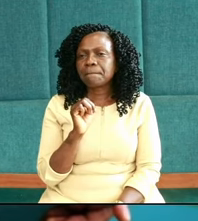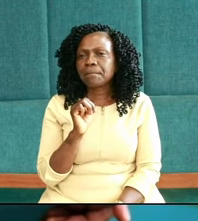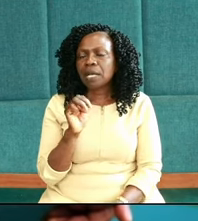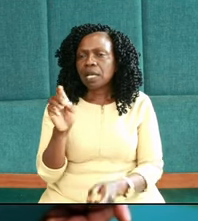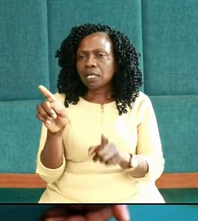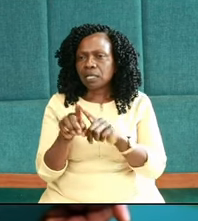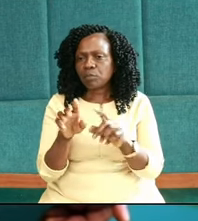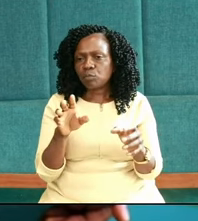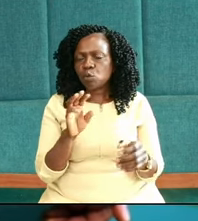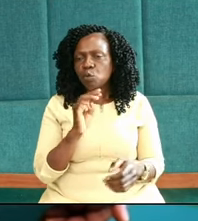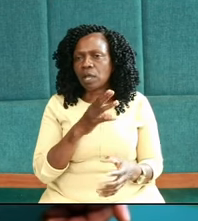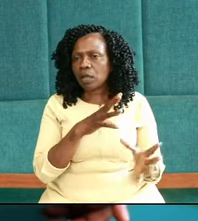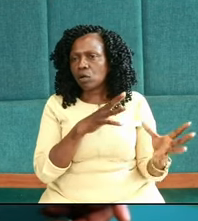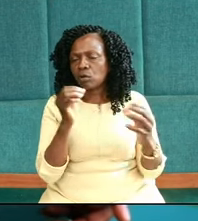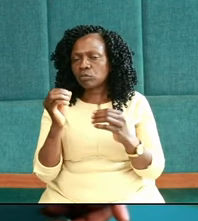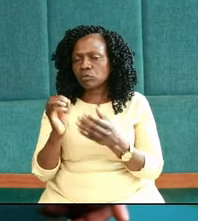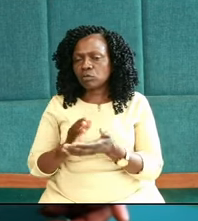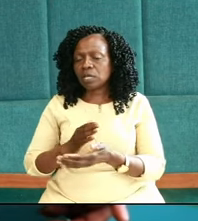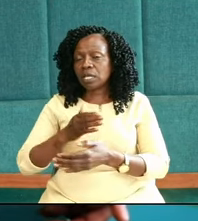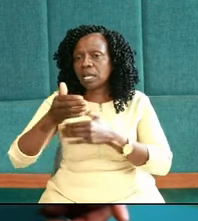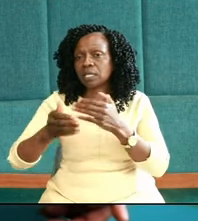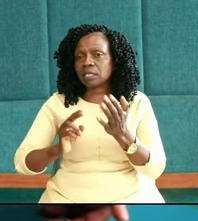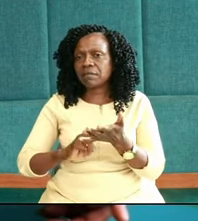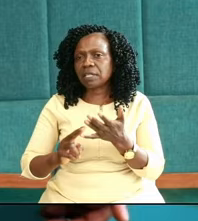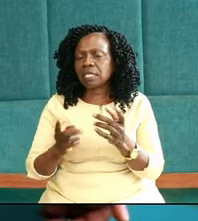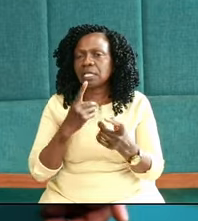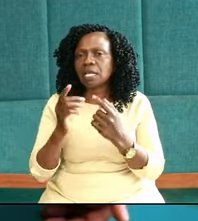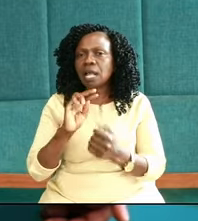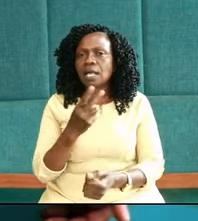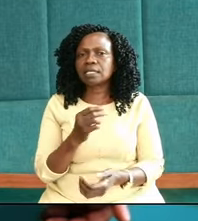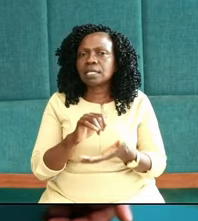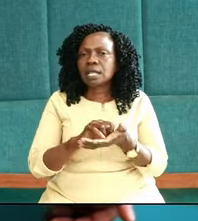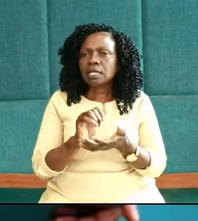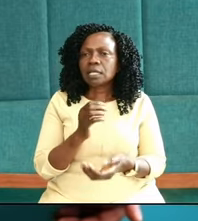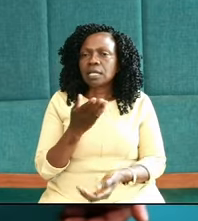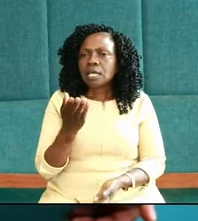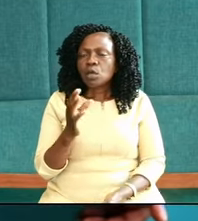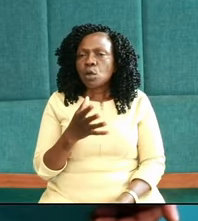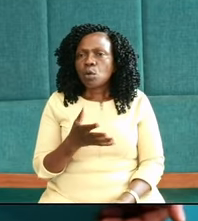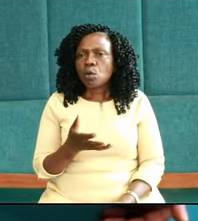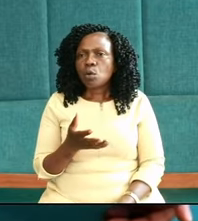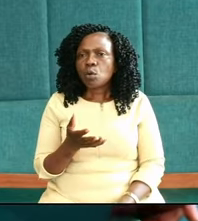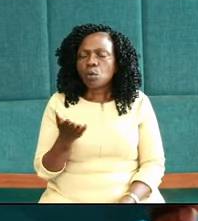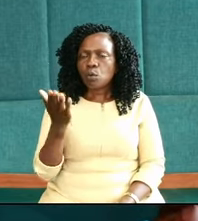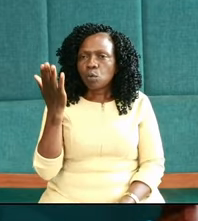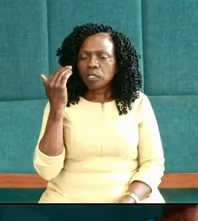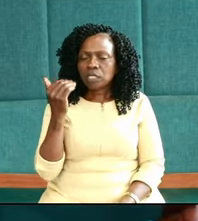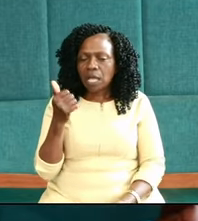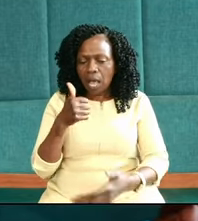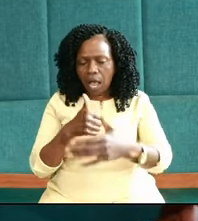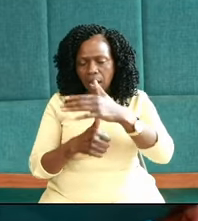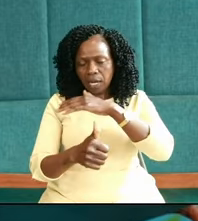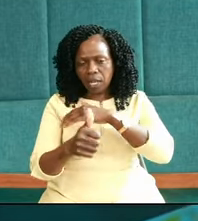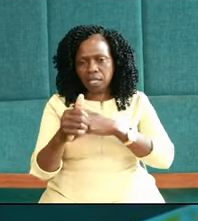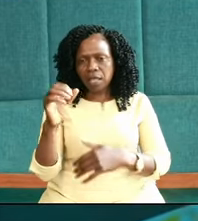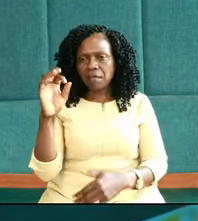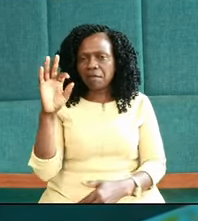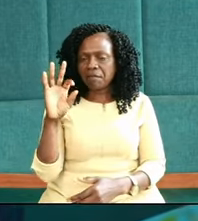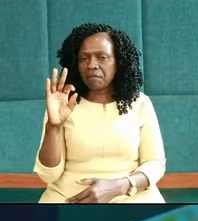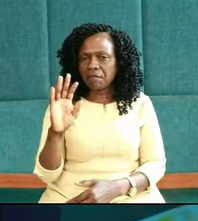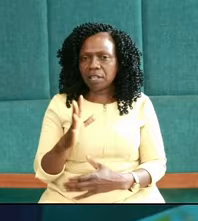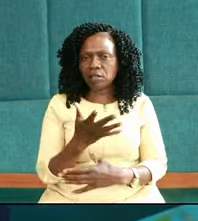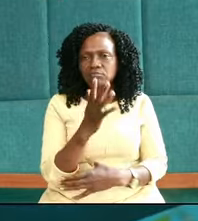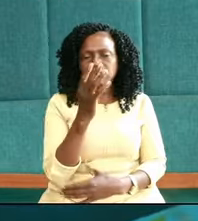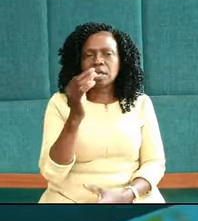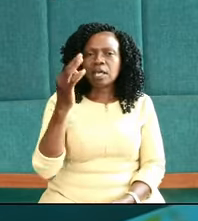As we are going to read the next verses, they are telling us that he was under the fig tree. Fig